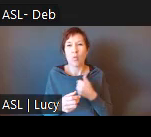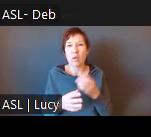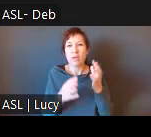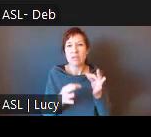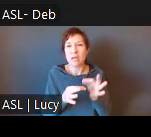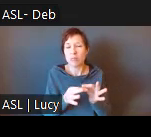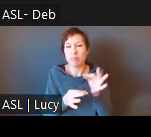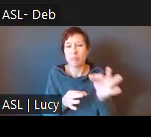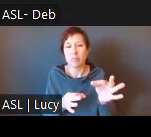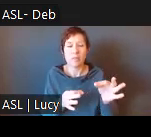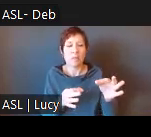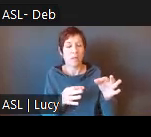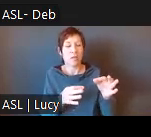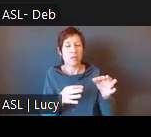13th.